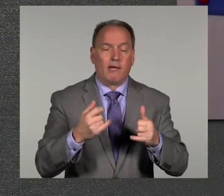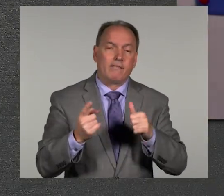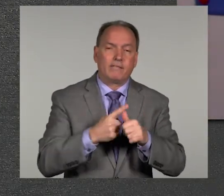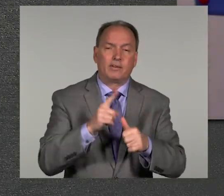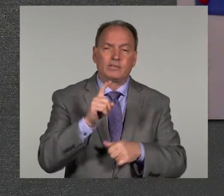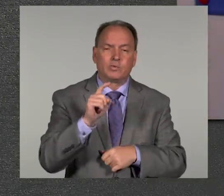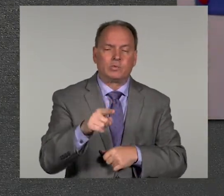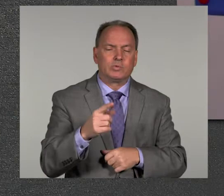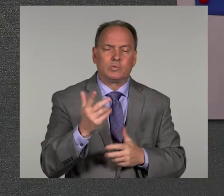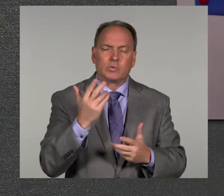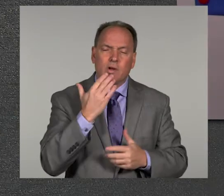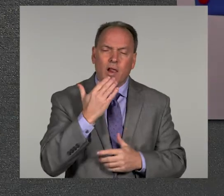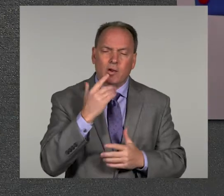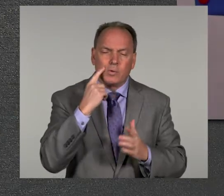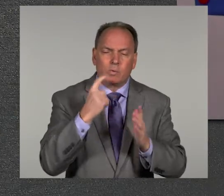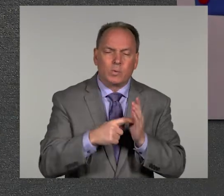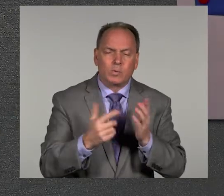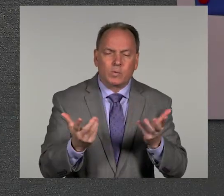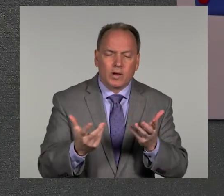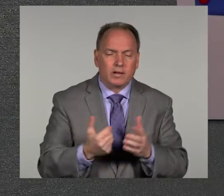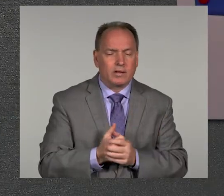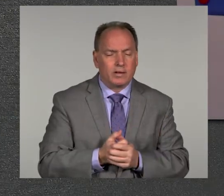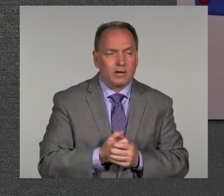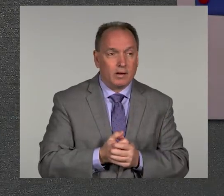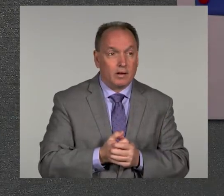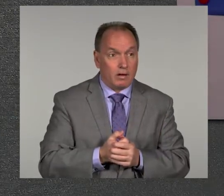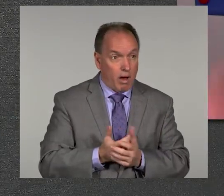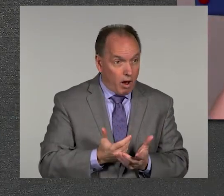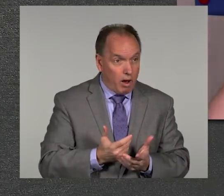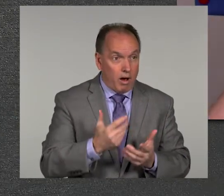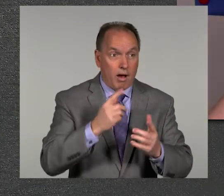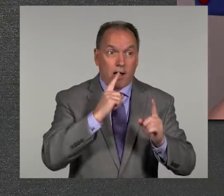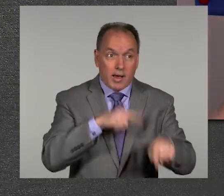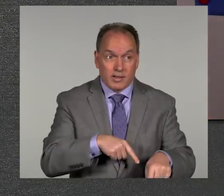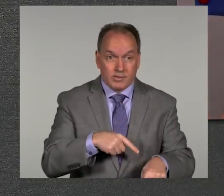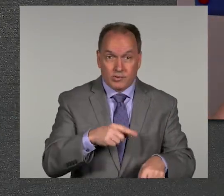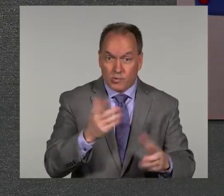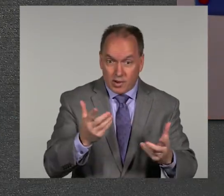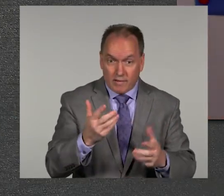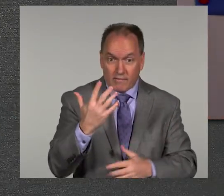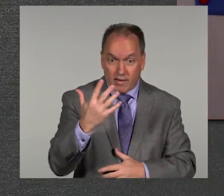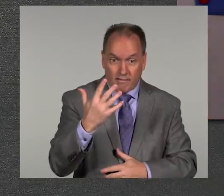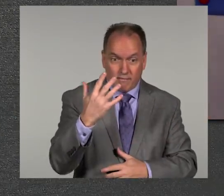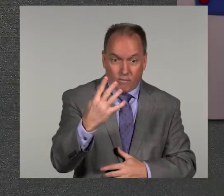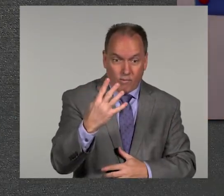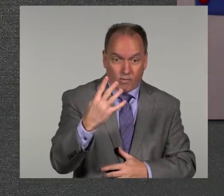All right, first question, what color was his fur? I want you to shout that answer out in